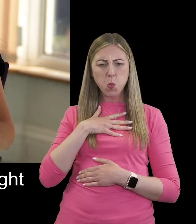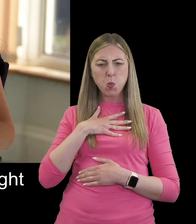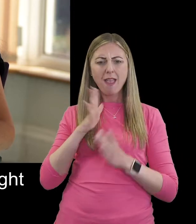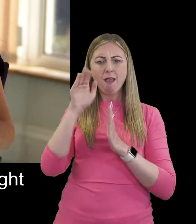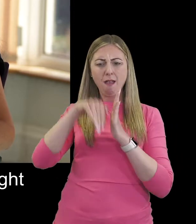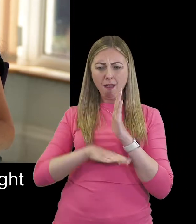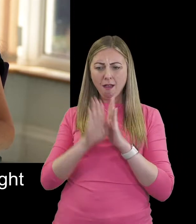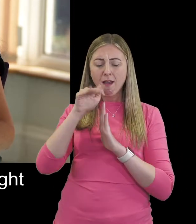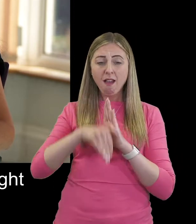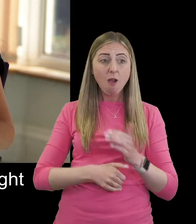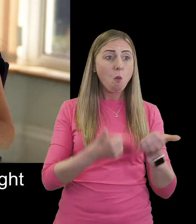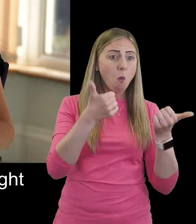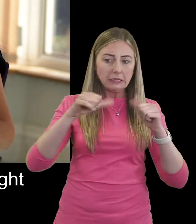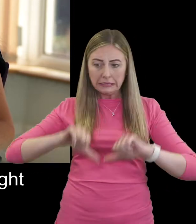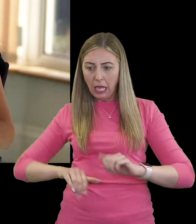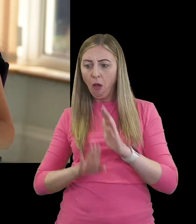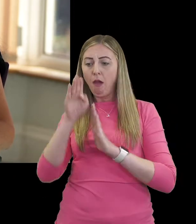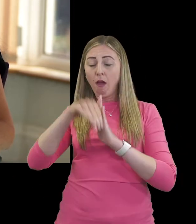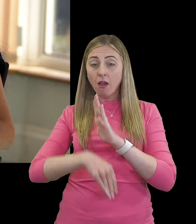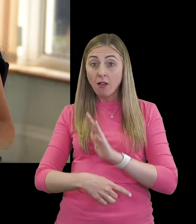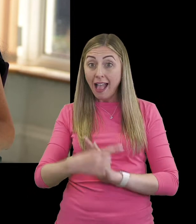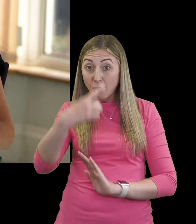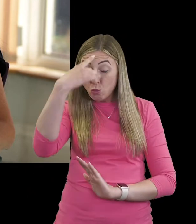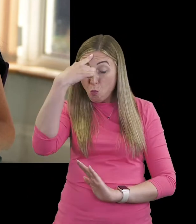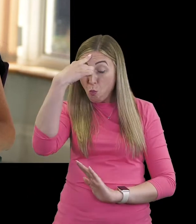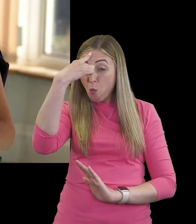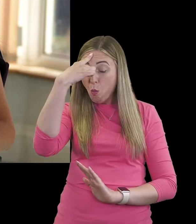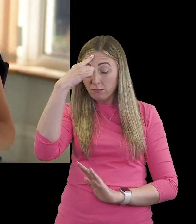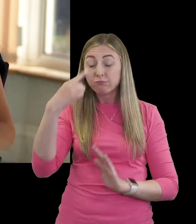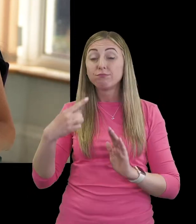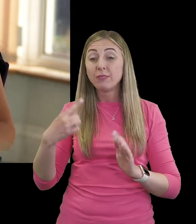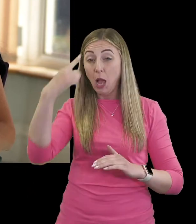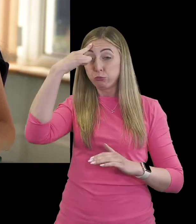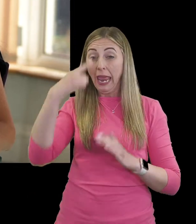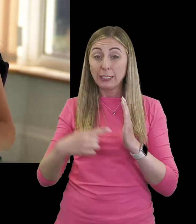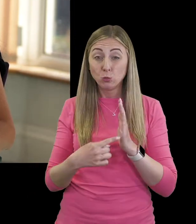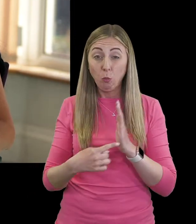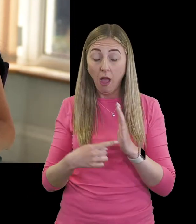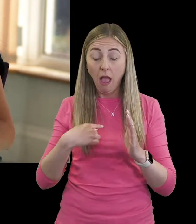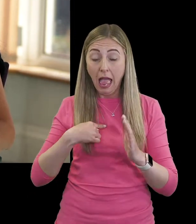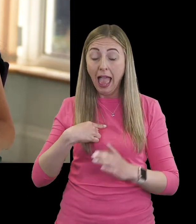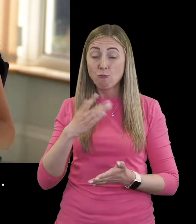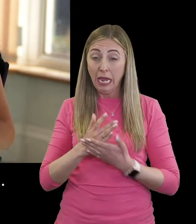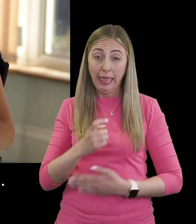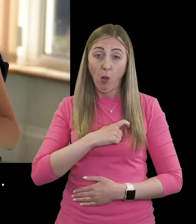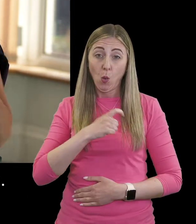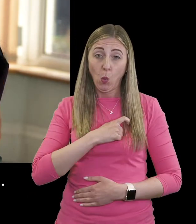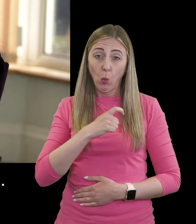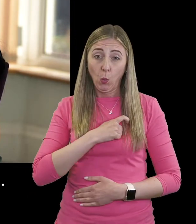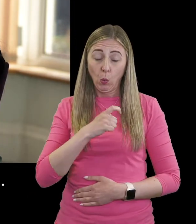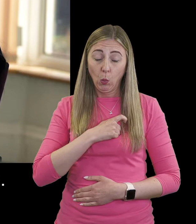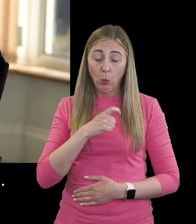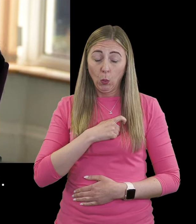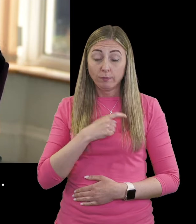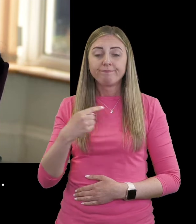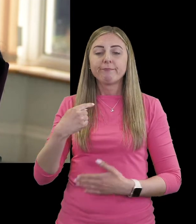unwellness. And I thought I had a brain tumour. And I was really, really scared. But I took the step.